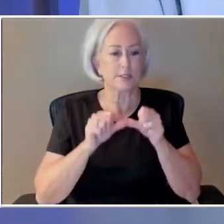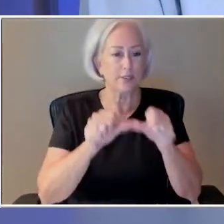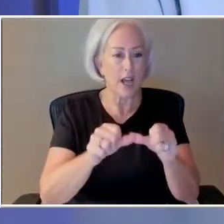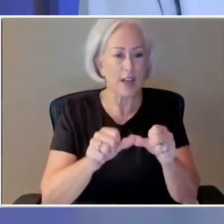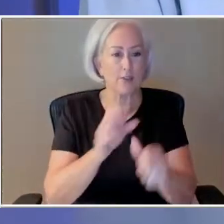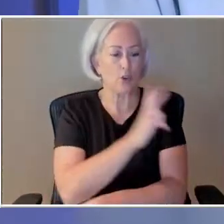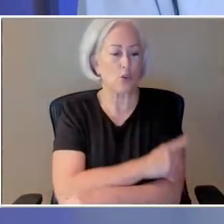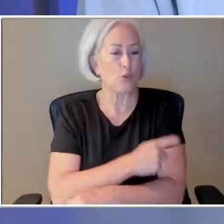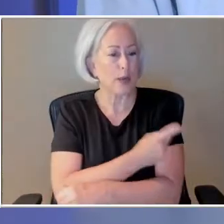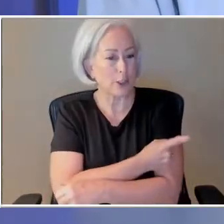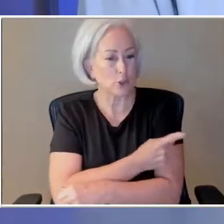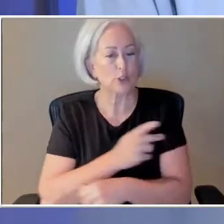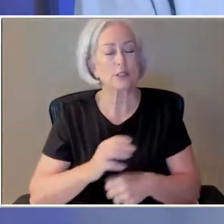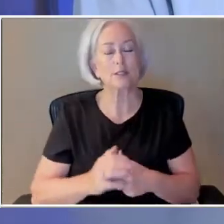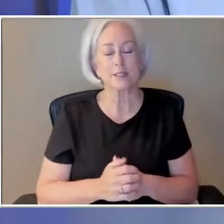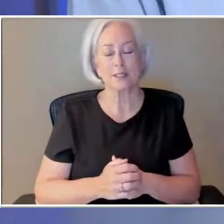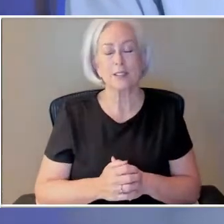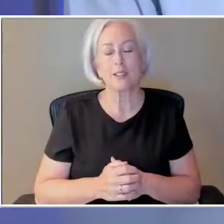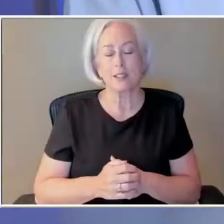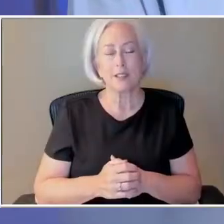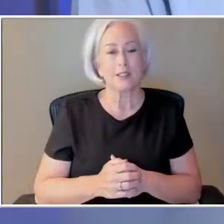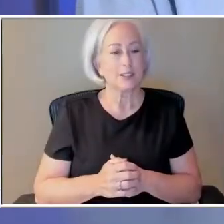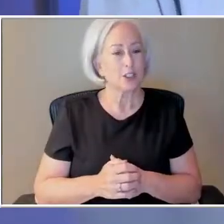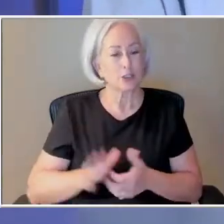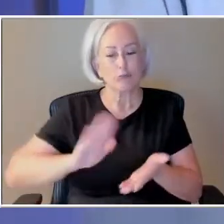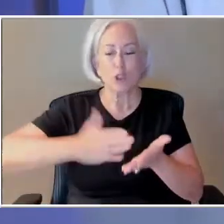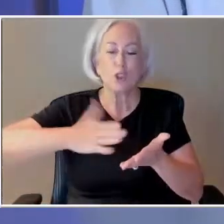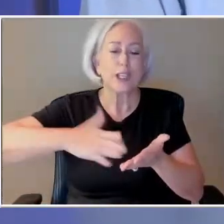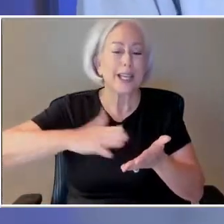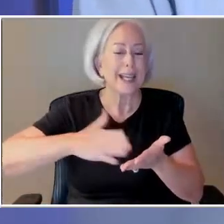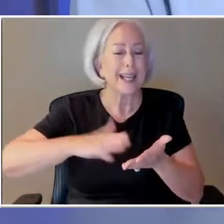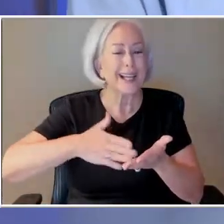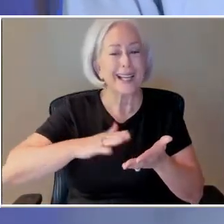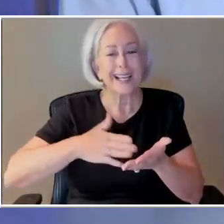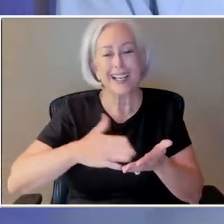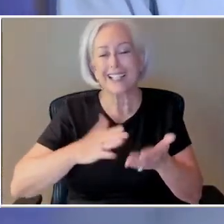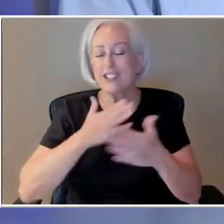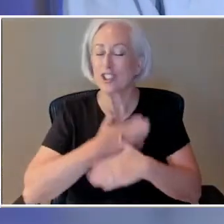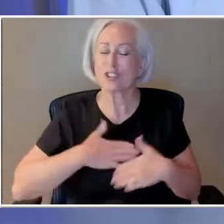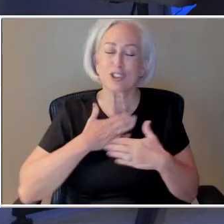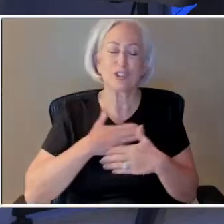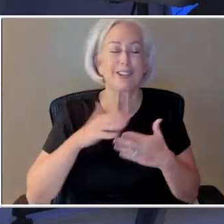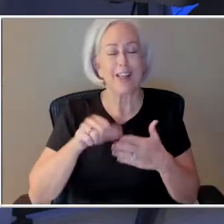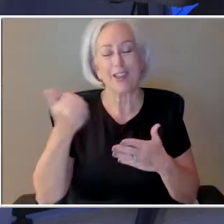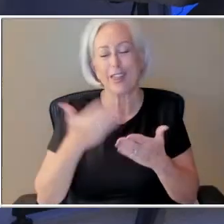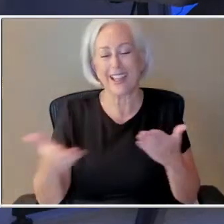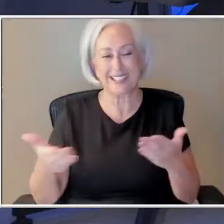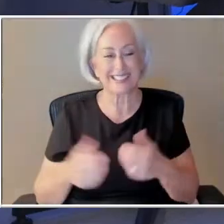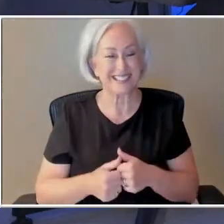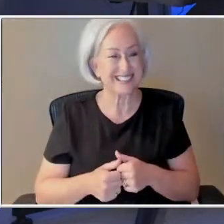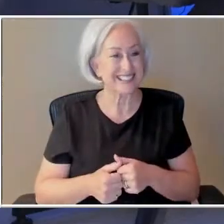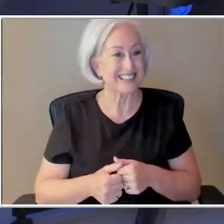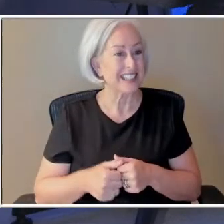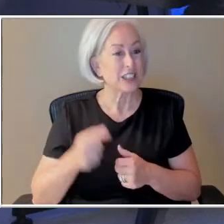and just cooking and doing all the things. Herself. Yeah, she reads, and